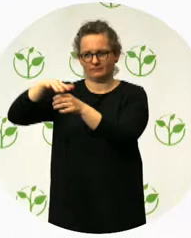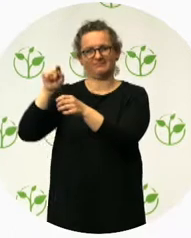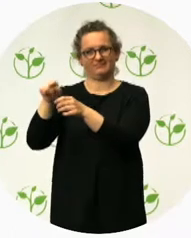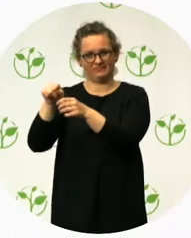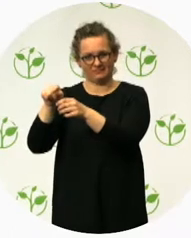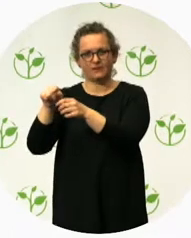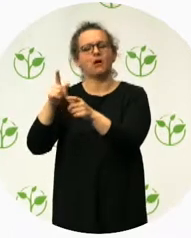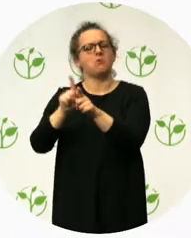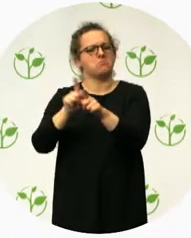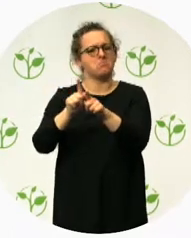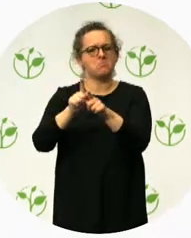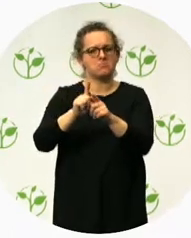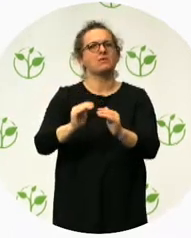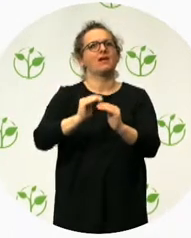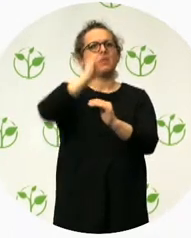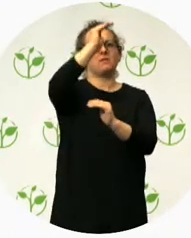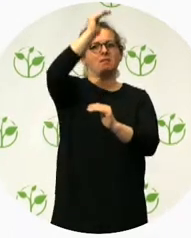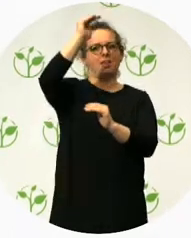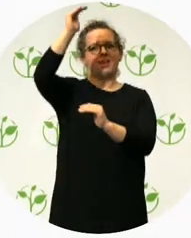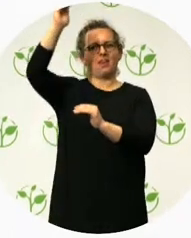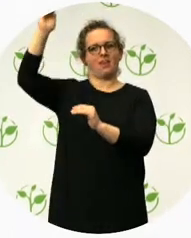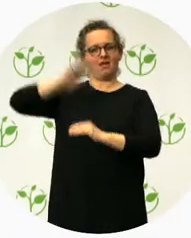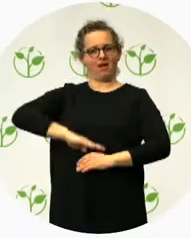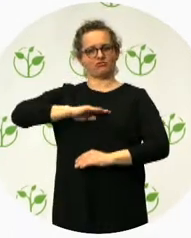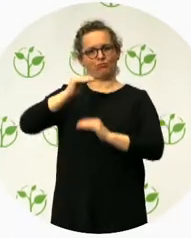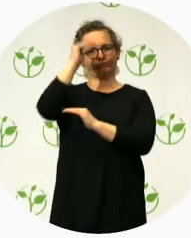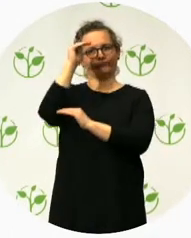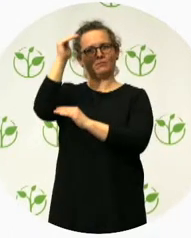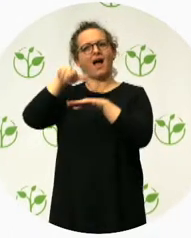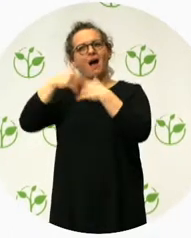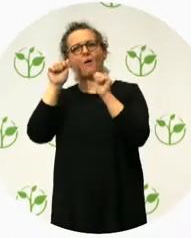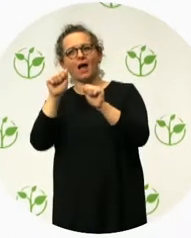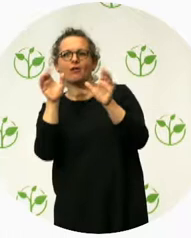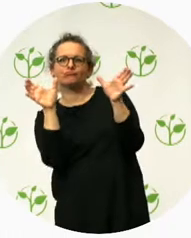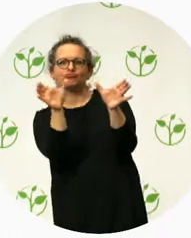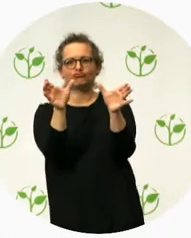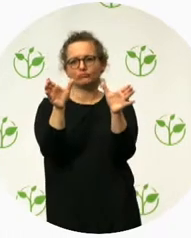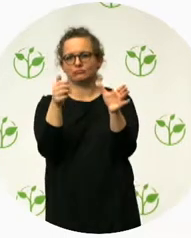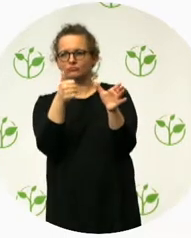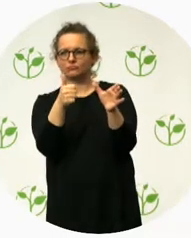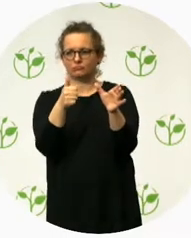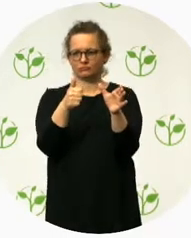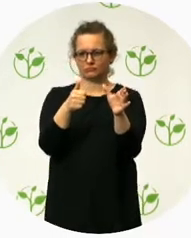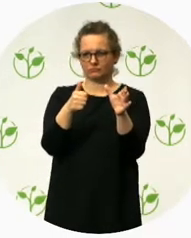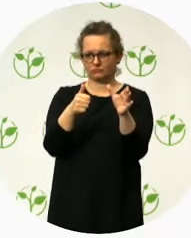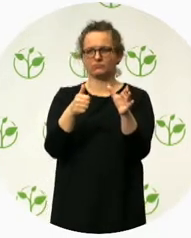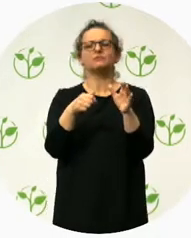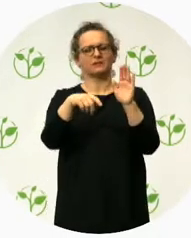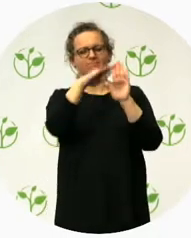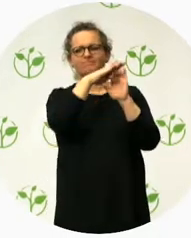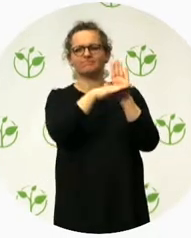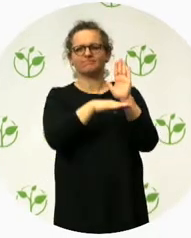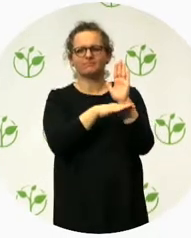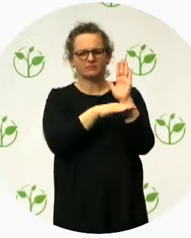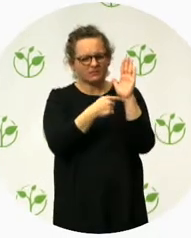the existing guardianship law. A modern law on supported decision-making was adopted, which shall guarantee